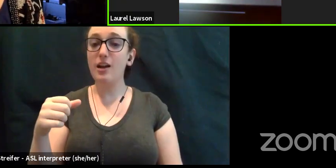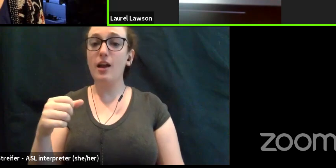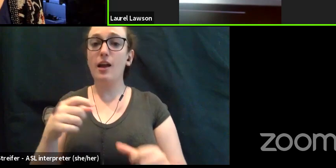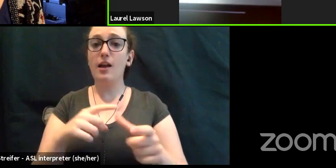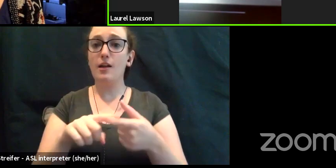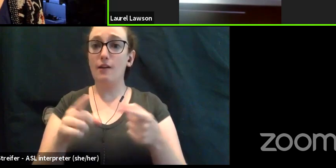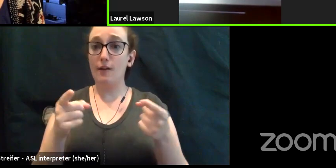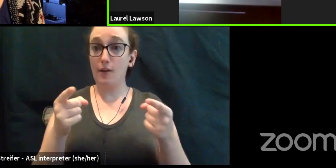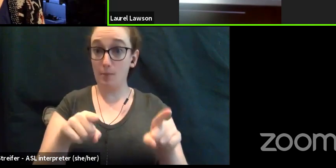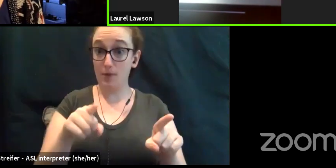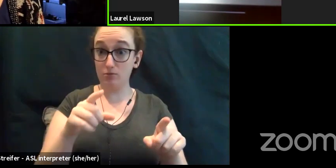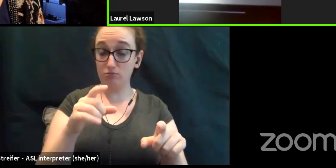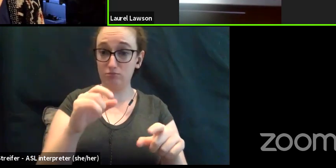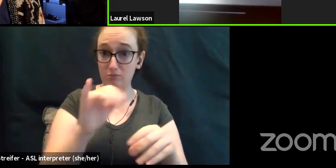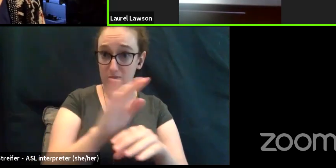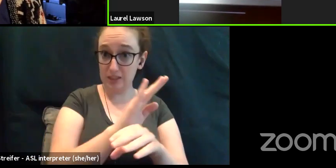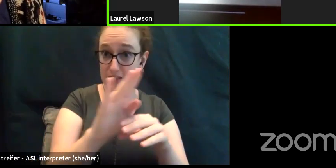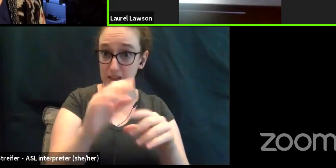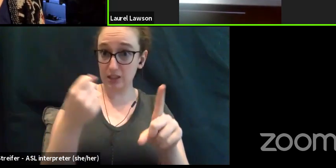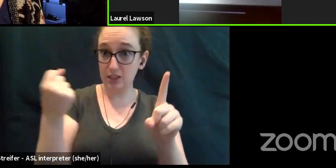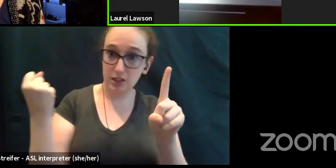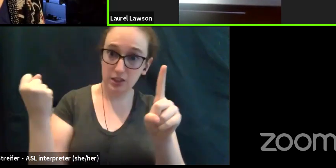gone from that to,